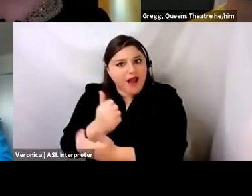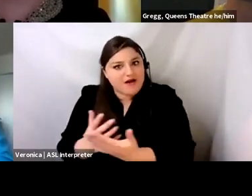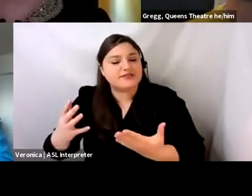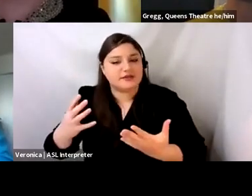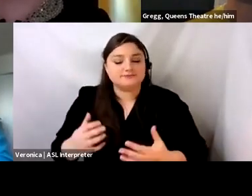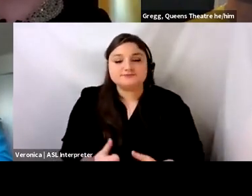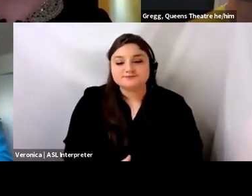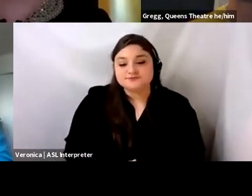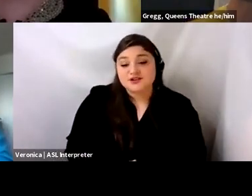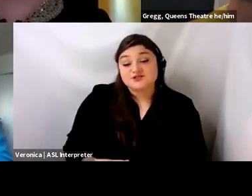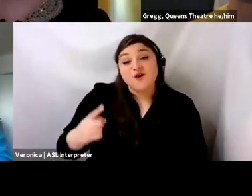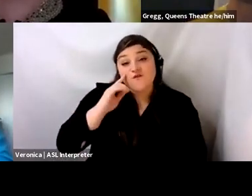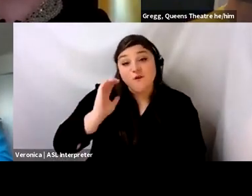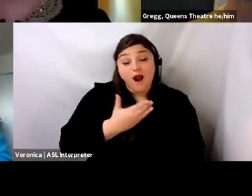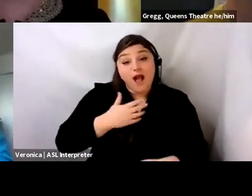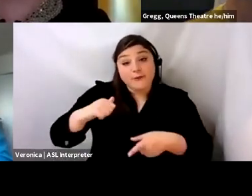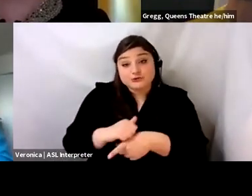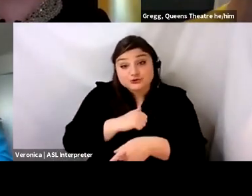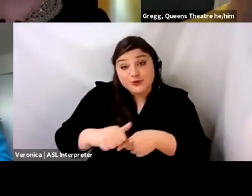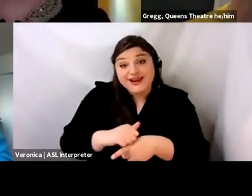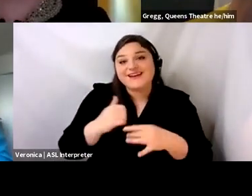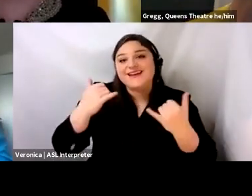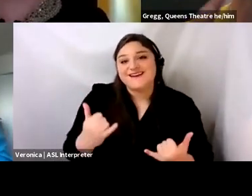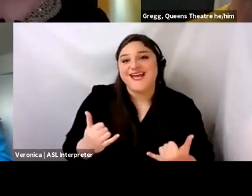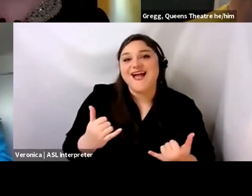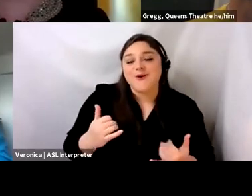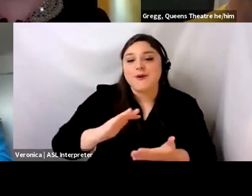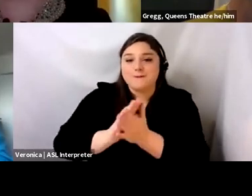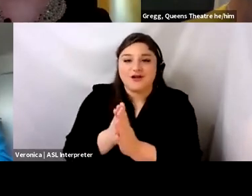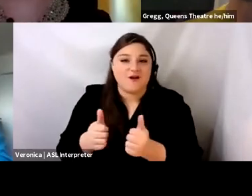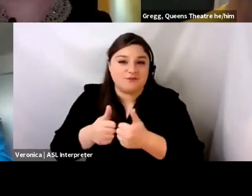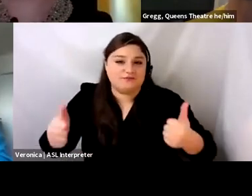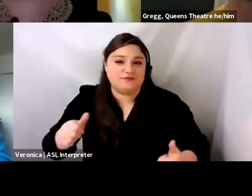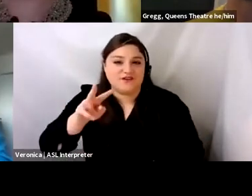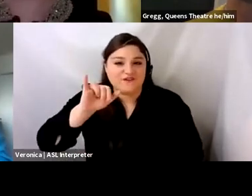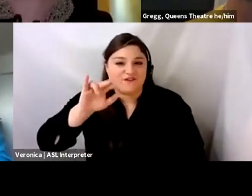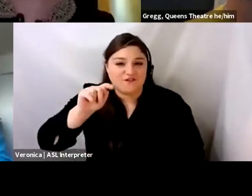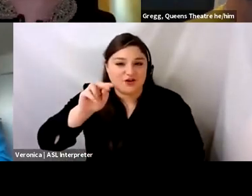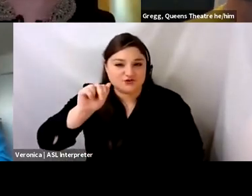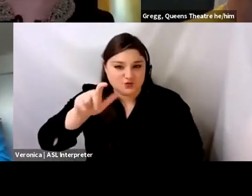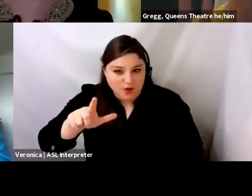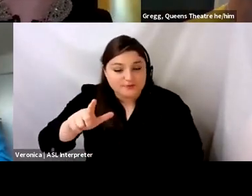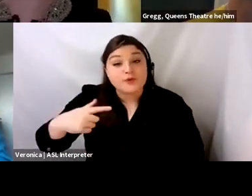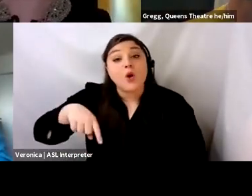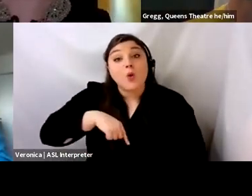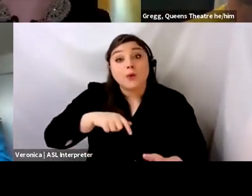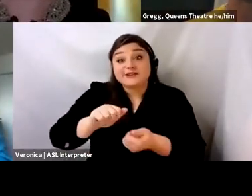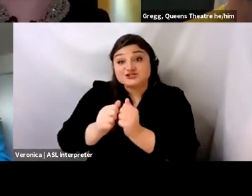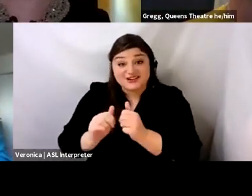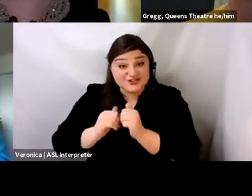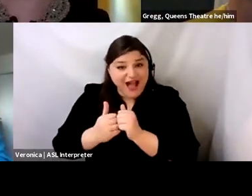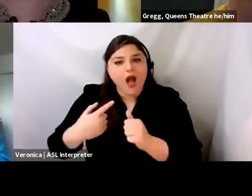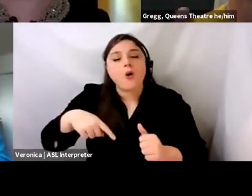transition the training to virtual this year, again, we made the pivot to just focus on monologue and scene study, and we developed the two